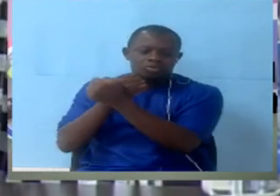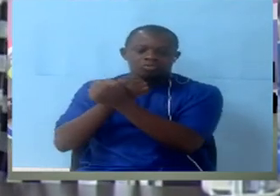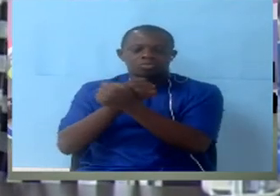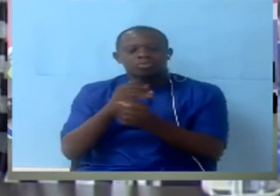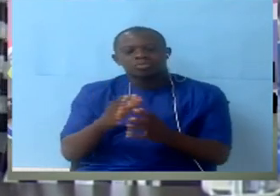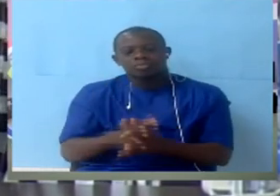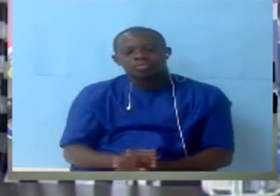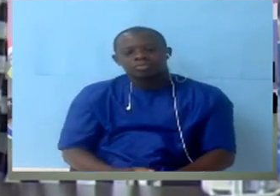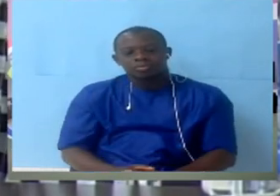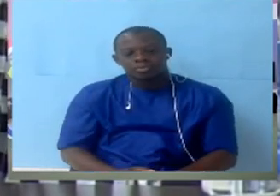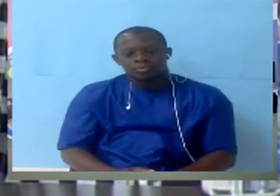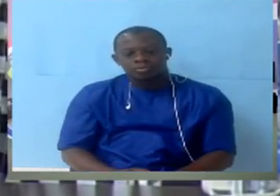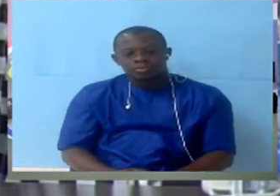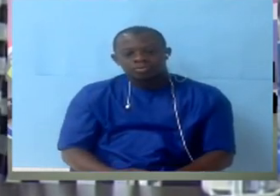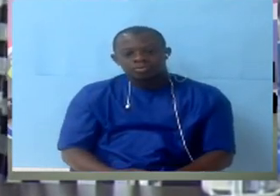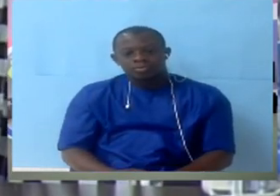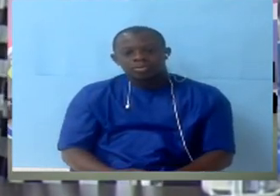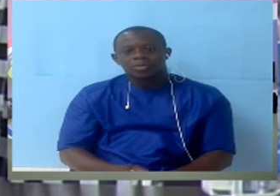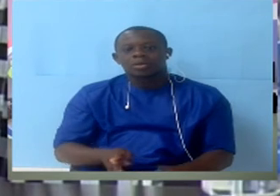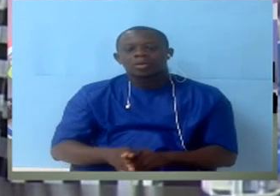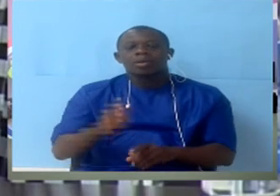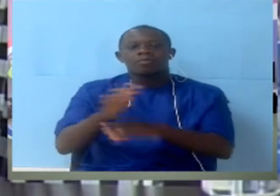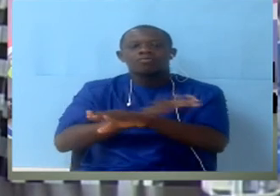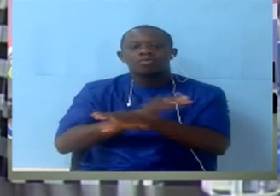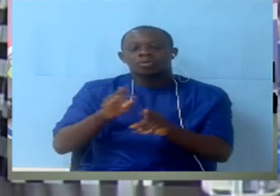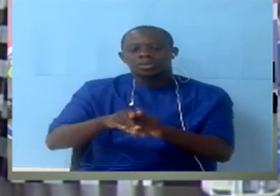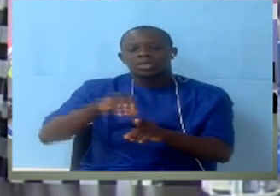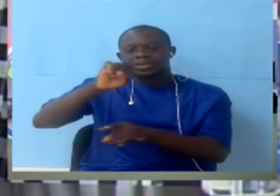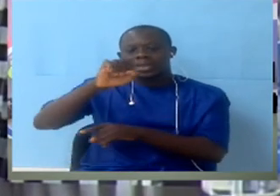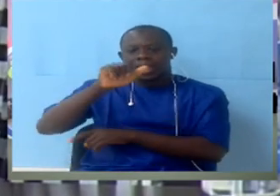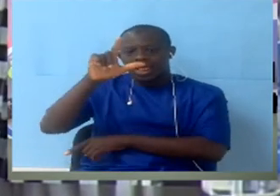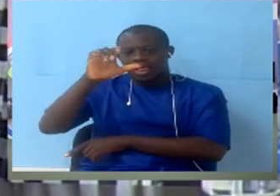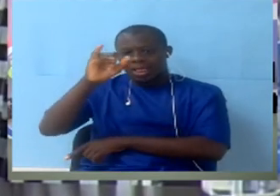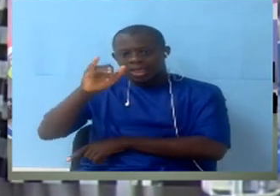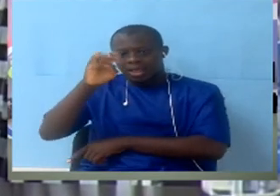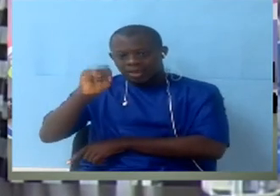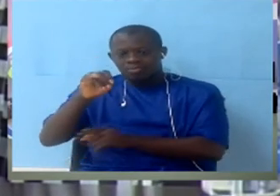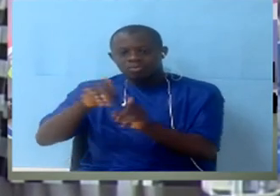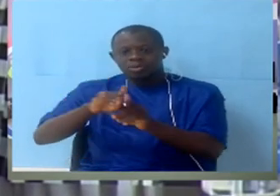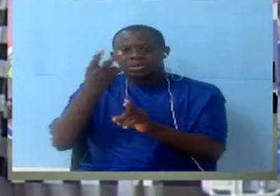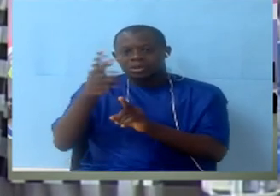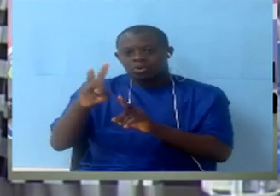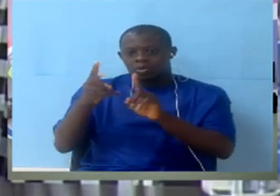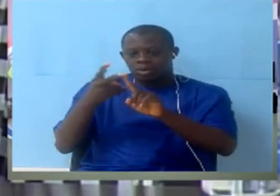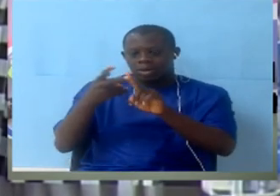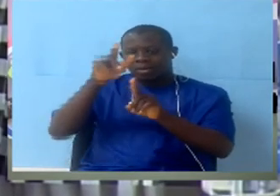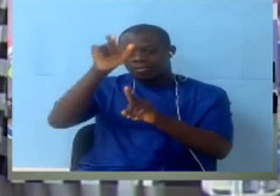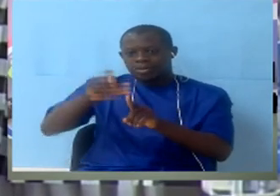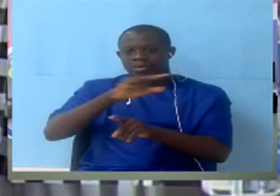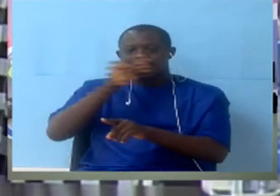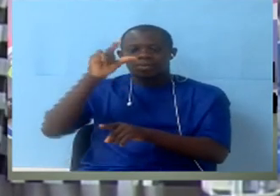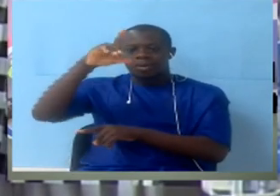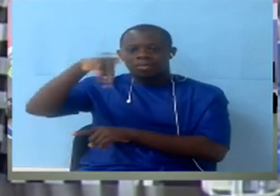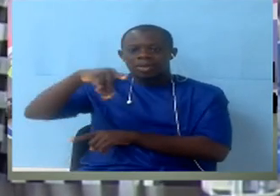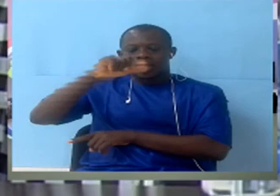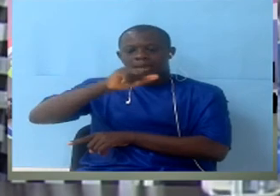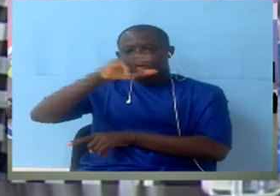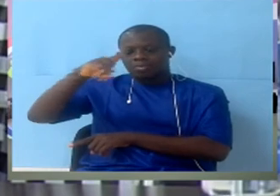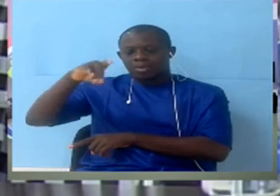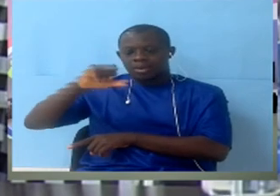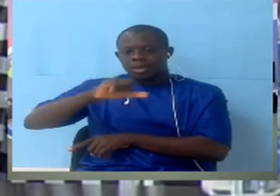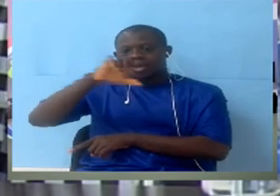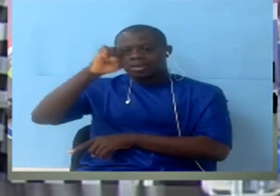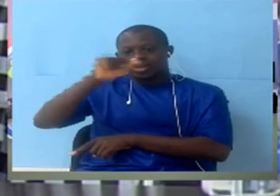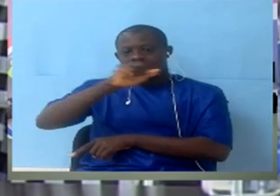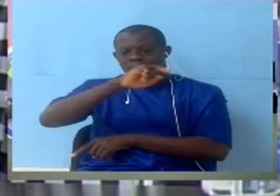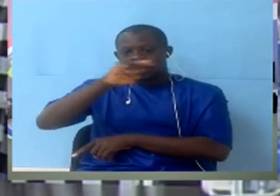command, Ikafai Pap Sane, was arrested that day. Salif Sajo's second in command, called Pap Sane, was arrested that day. And we sent them